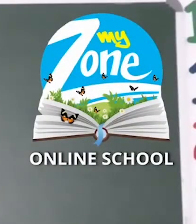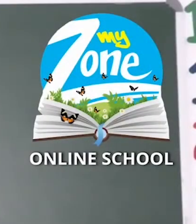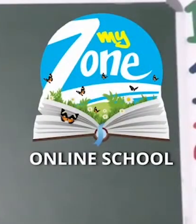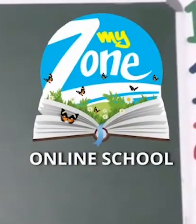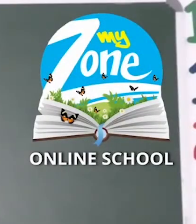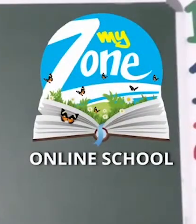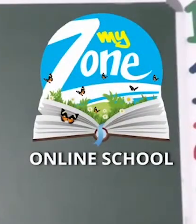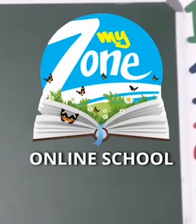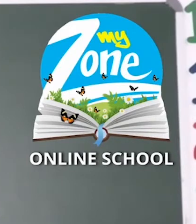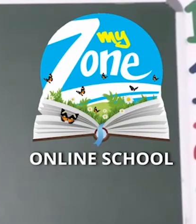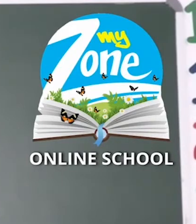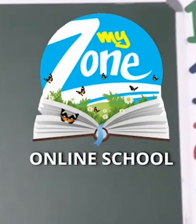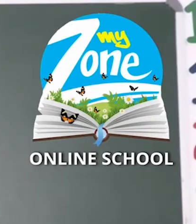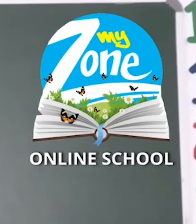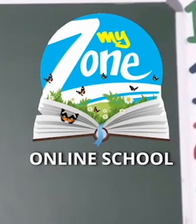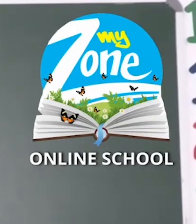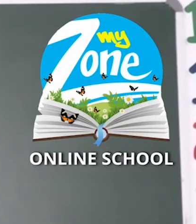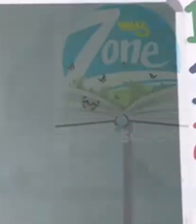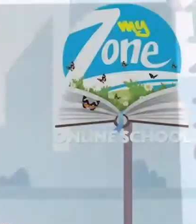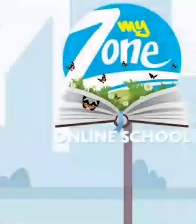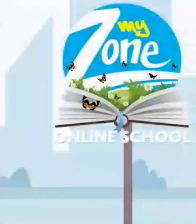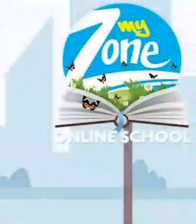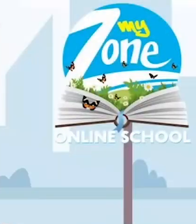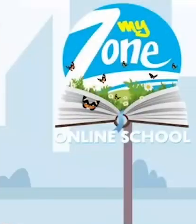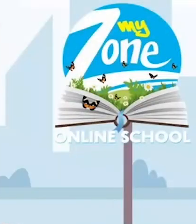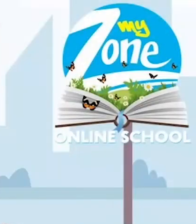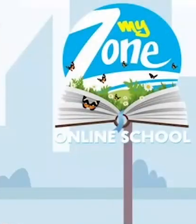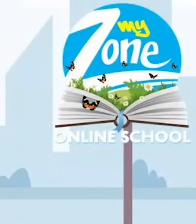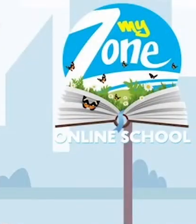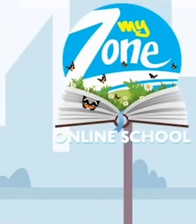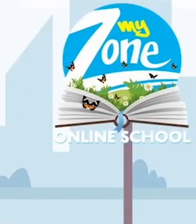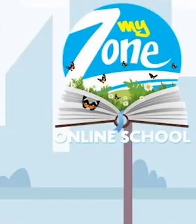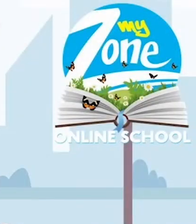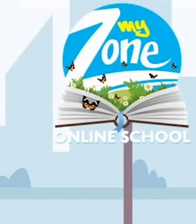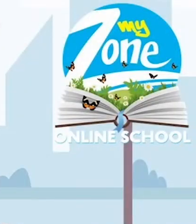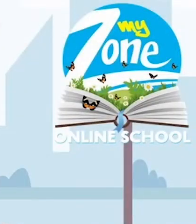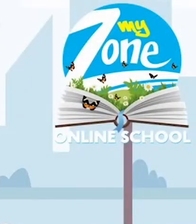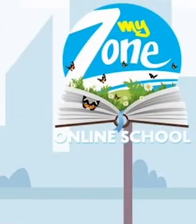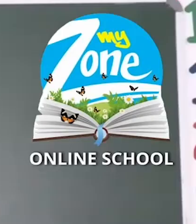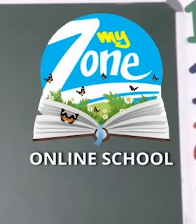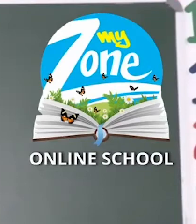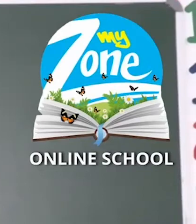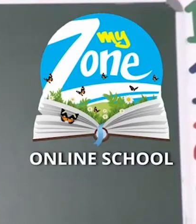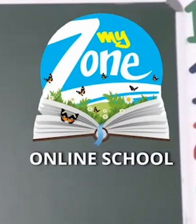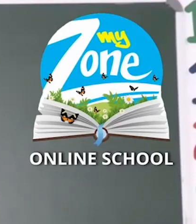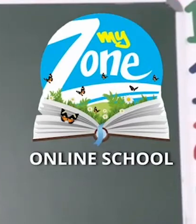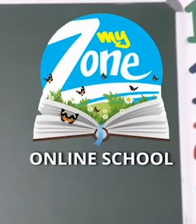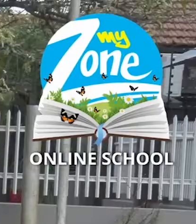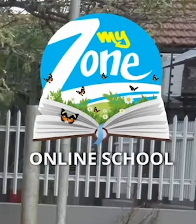Good day, class. Today we are going to have a quick road safety lesson. Step